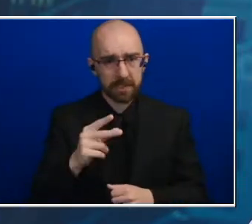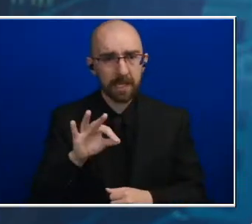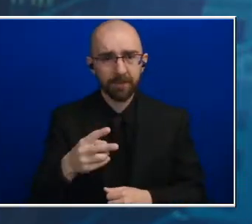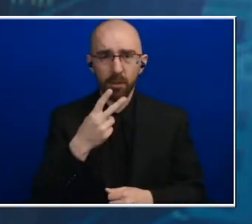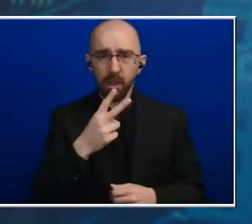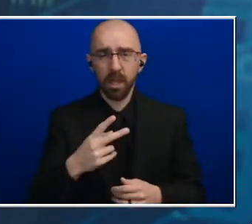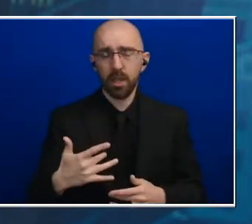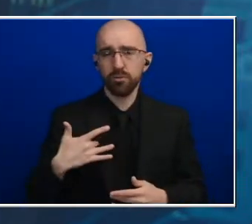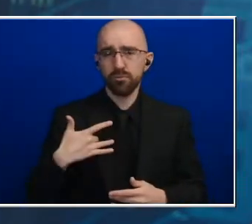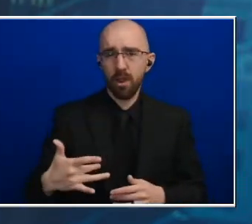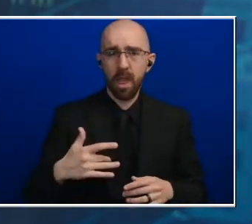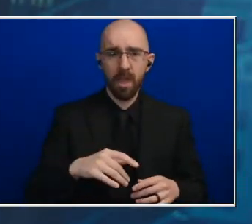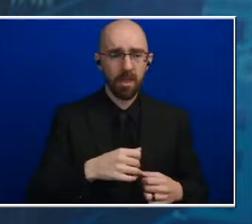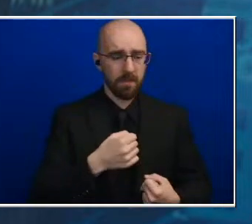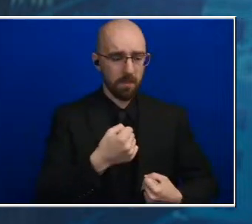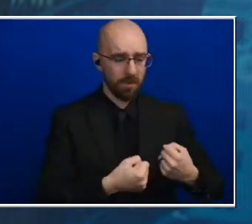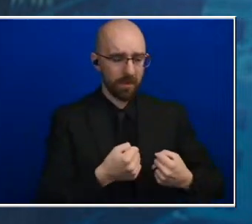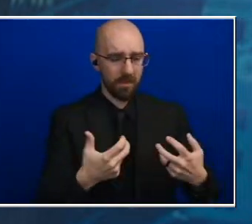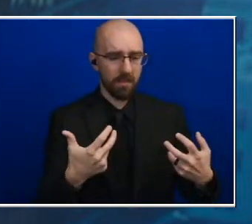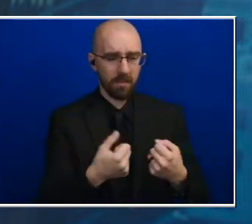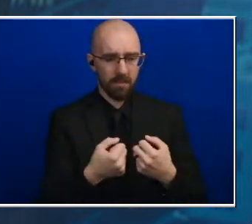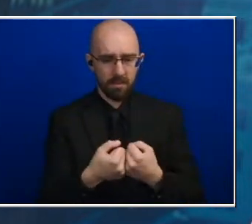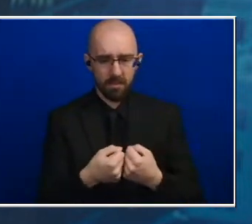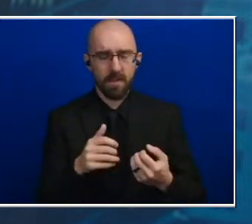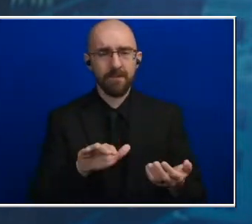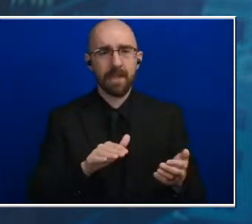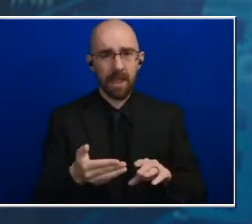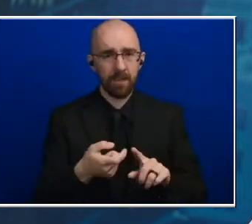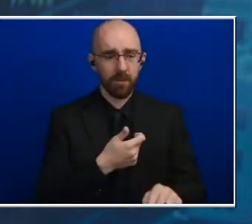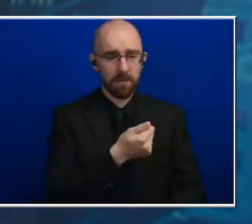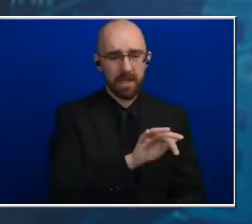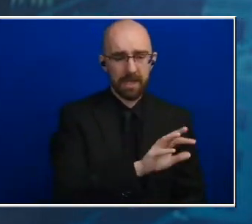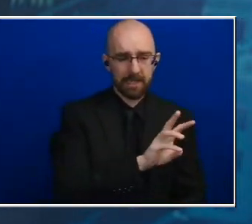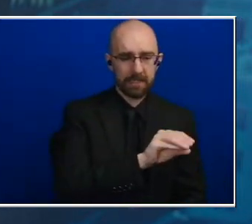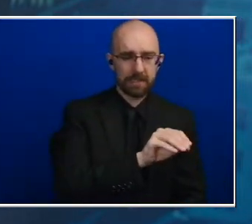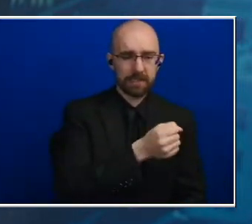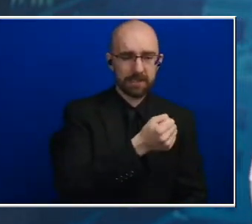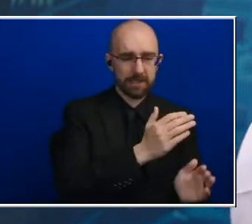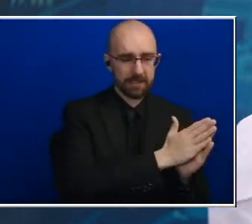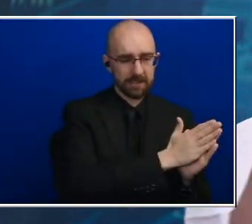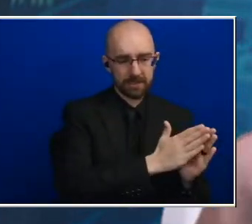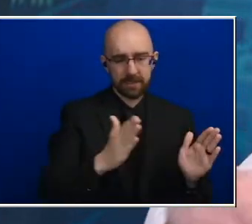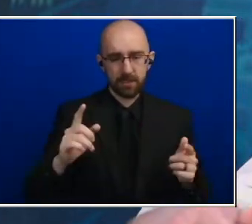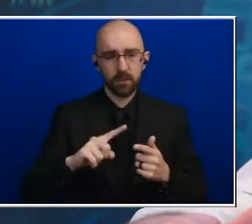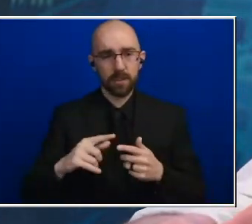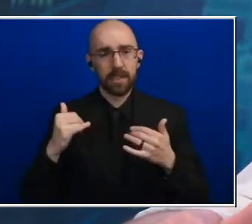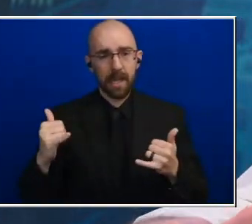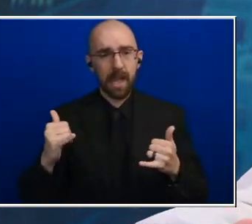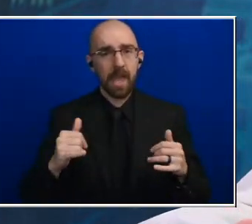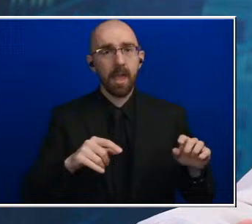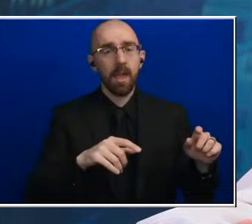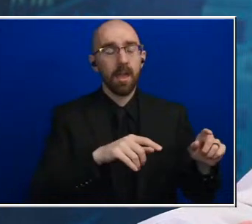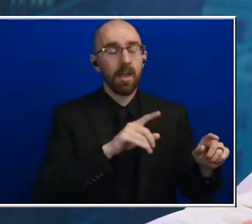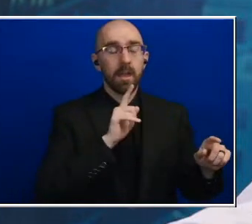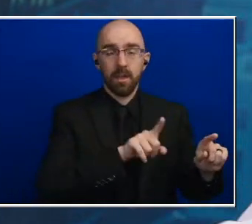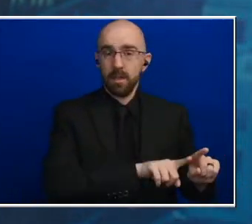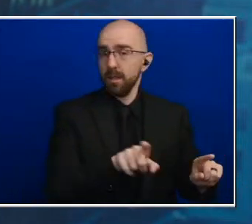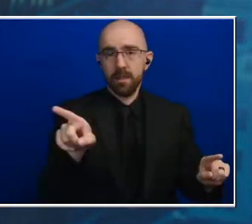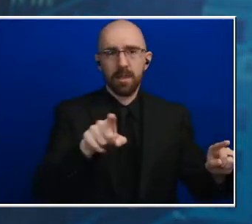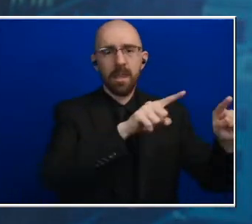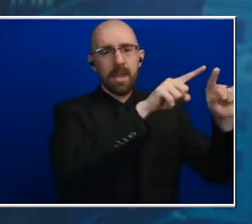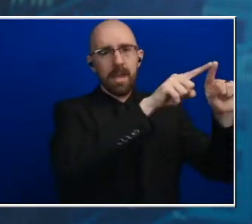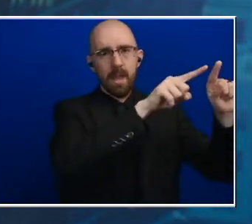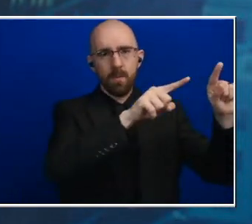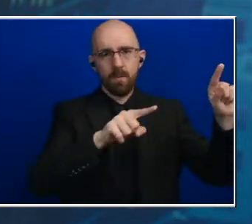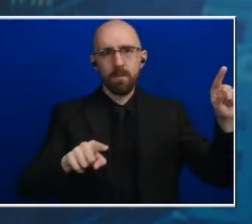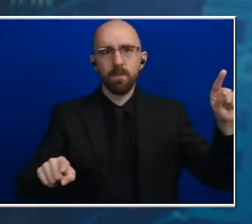vehicle fatalities from the 1960s up until today, it is a continuous downward trend of deaths. And